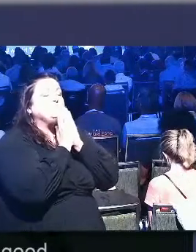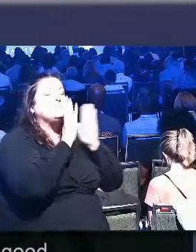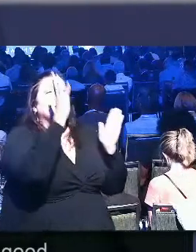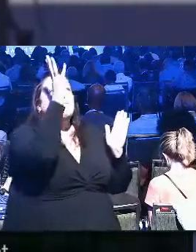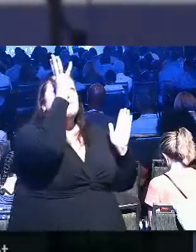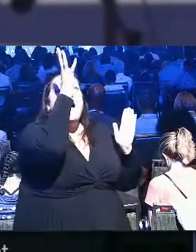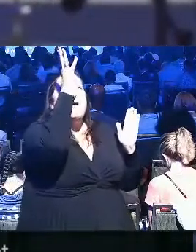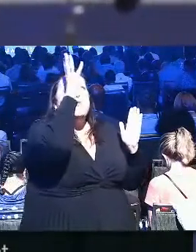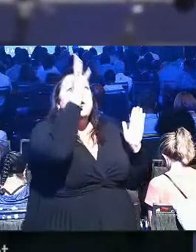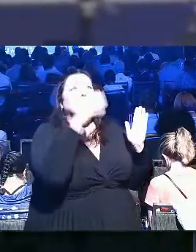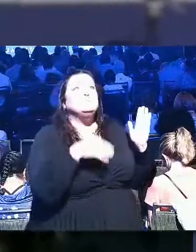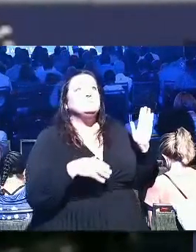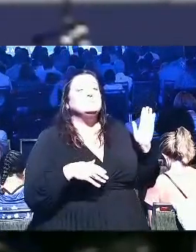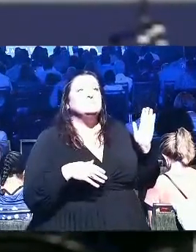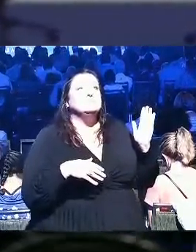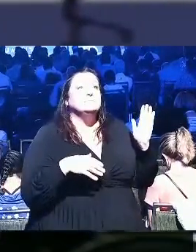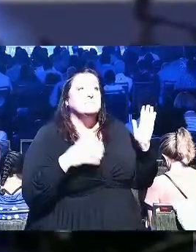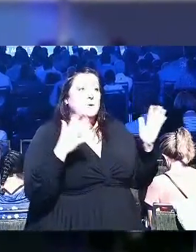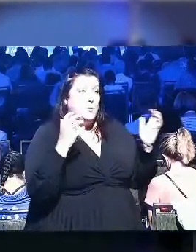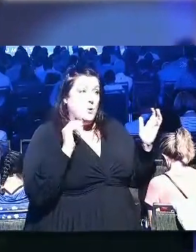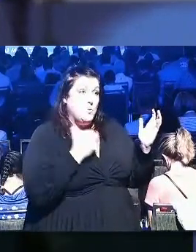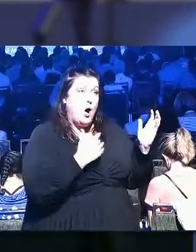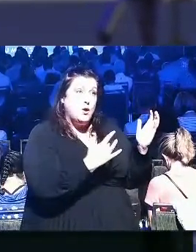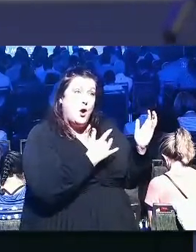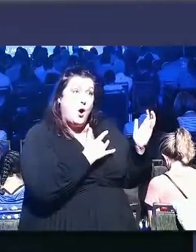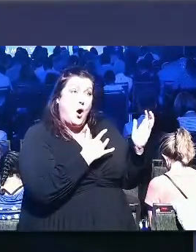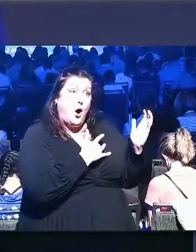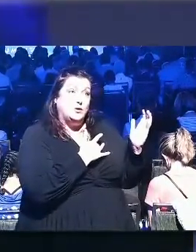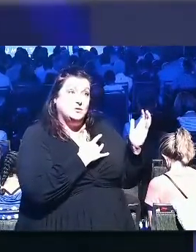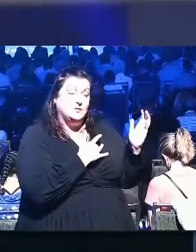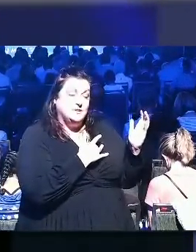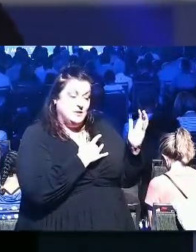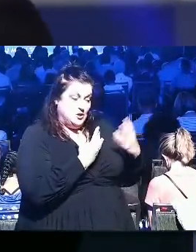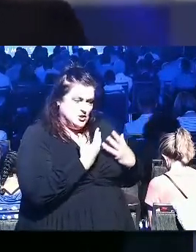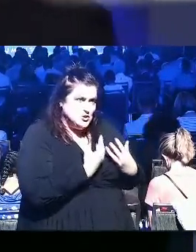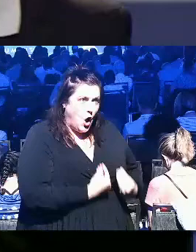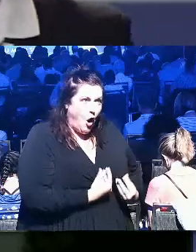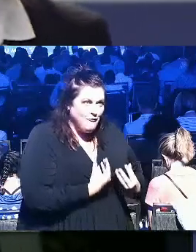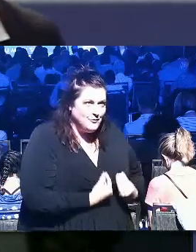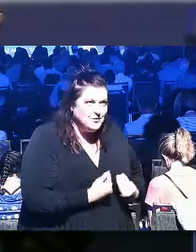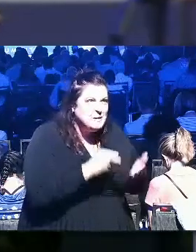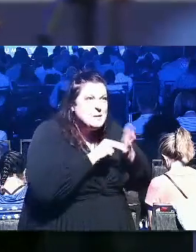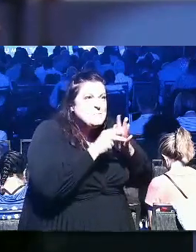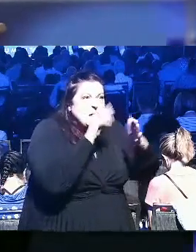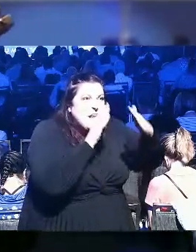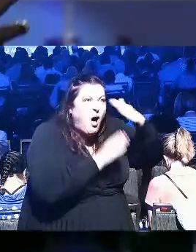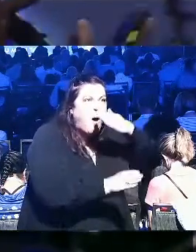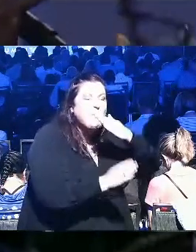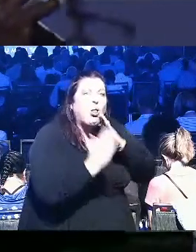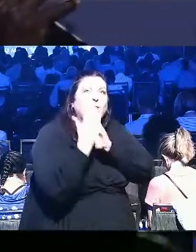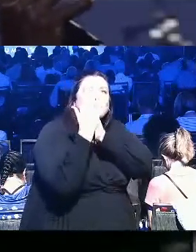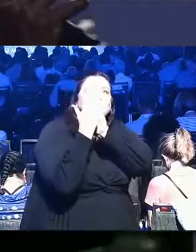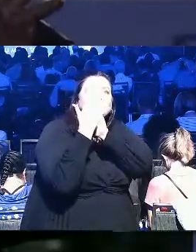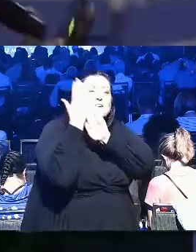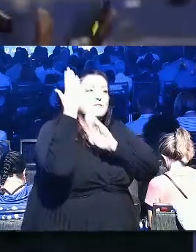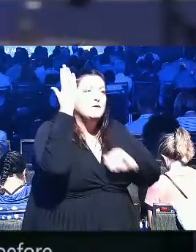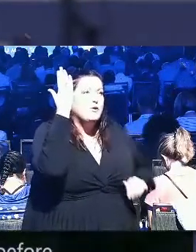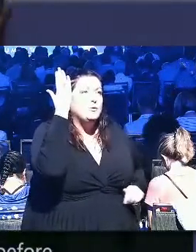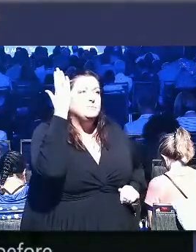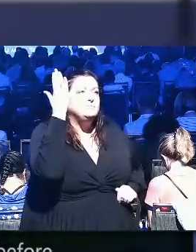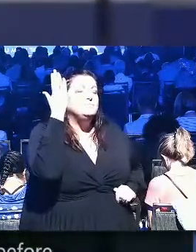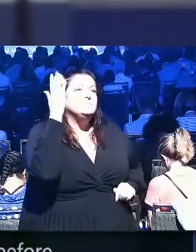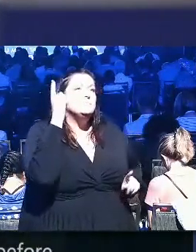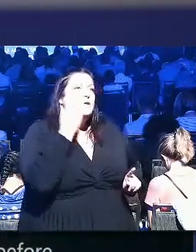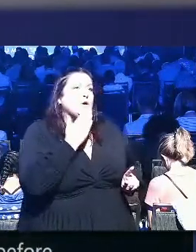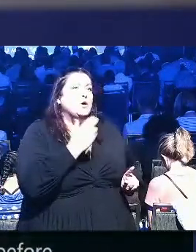Father, we really do want our hearts to be soft, to be humble before you. We know, God, there's a good reason